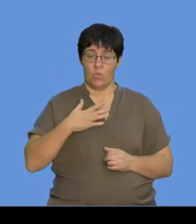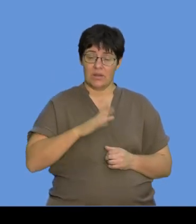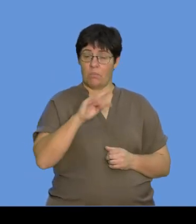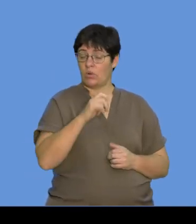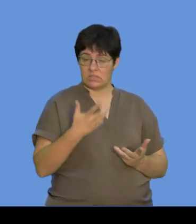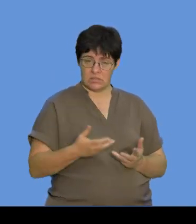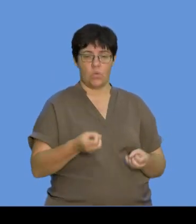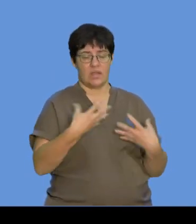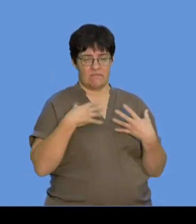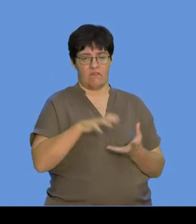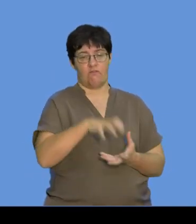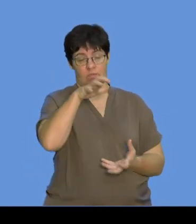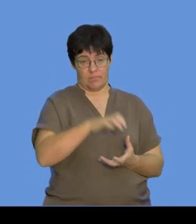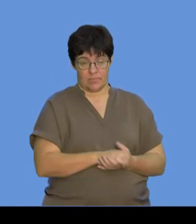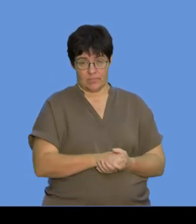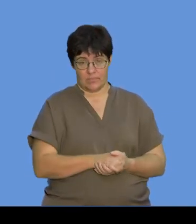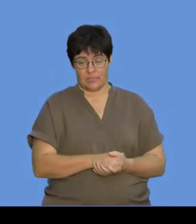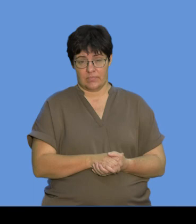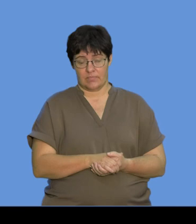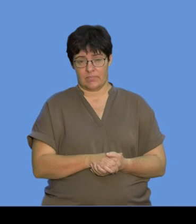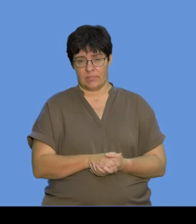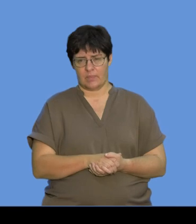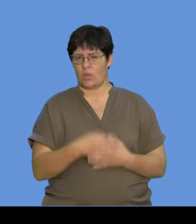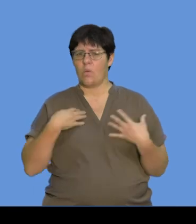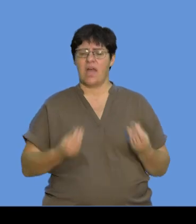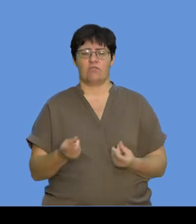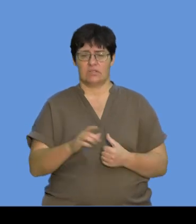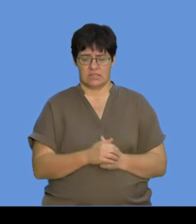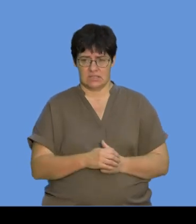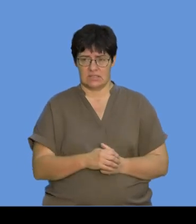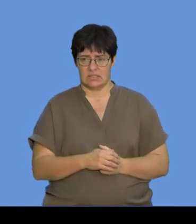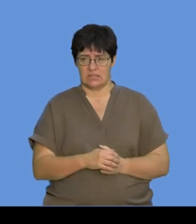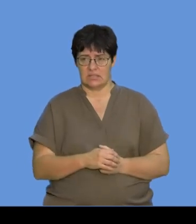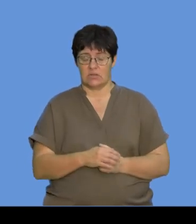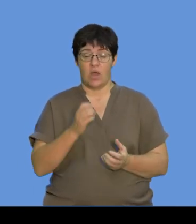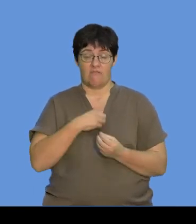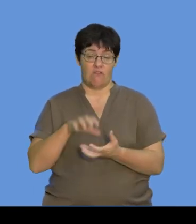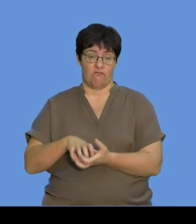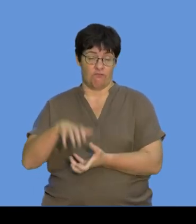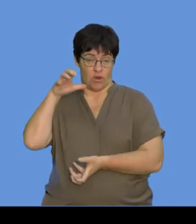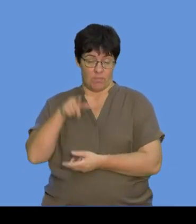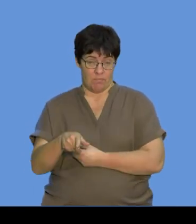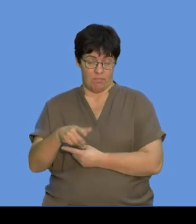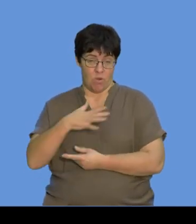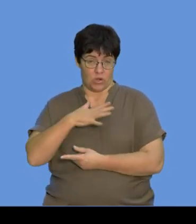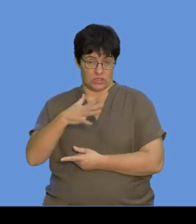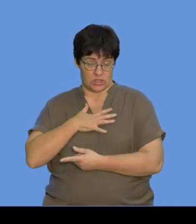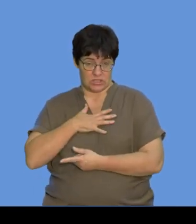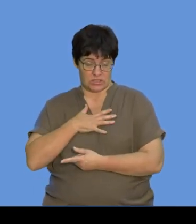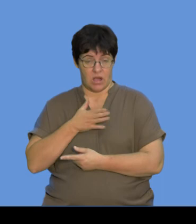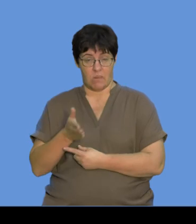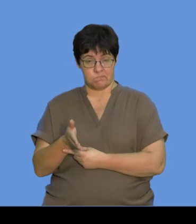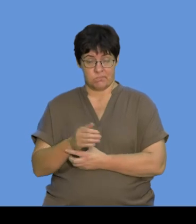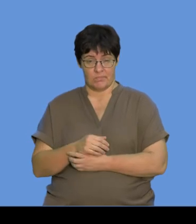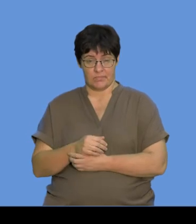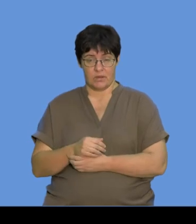given the volume, all right? But here, what do we have? We've got the volume of oxygen that it occupies, but